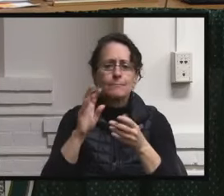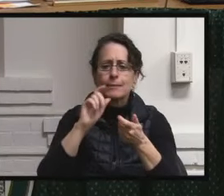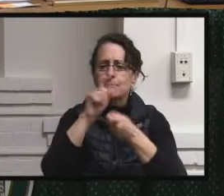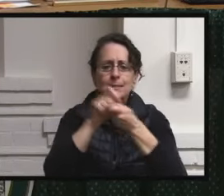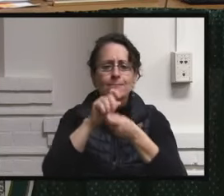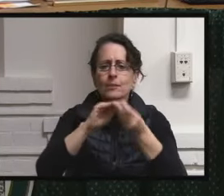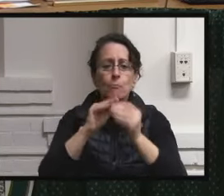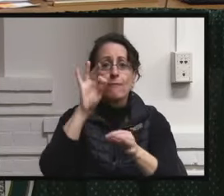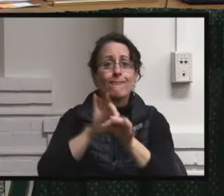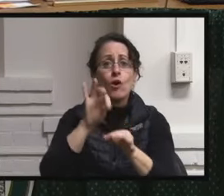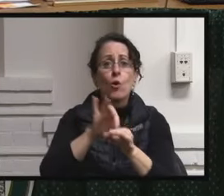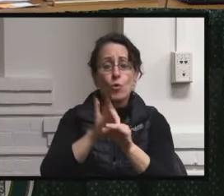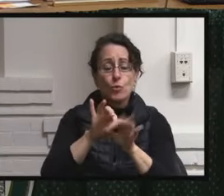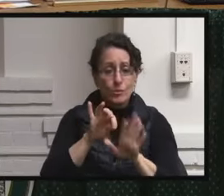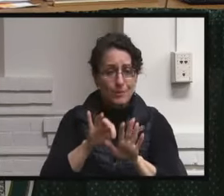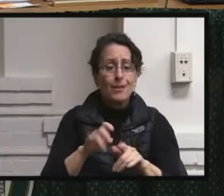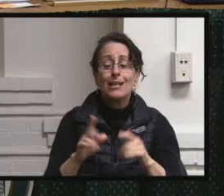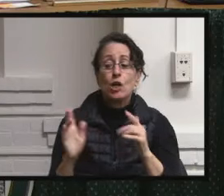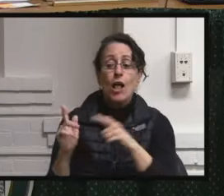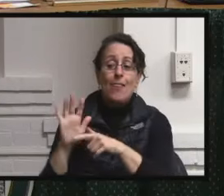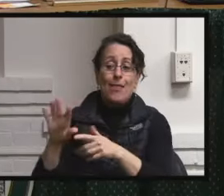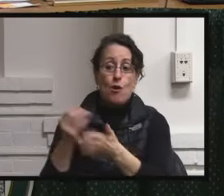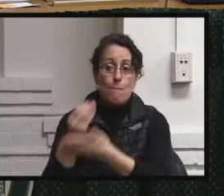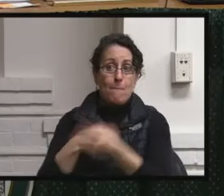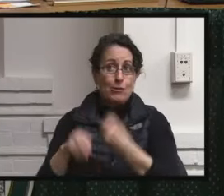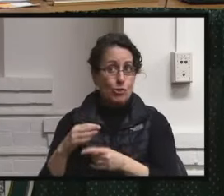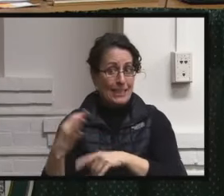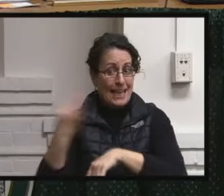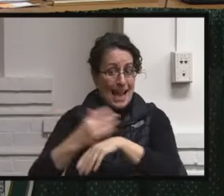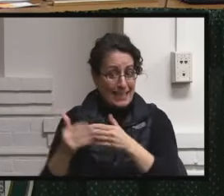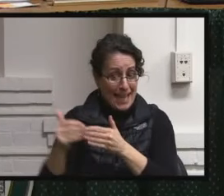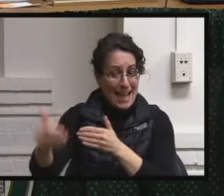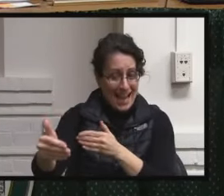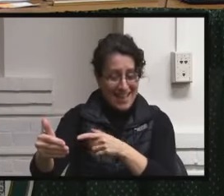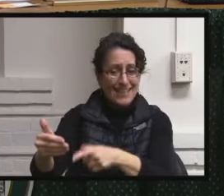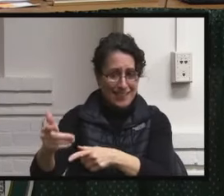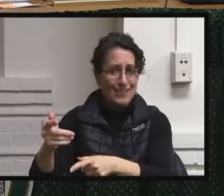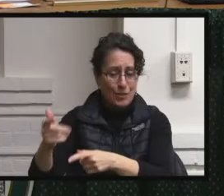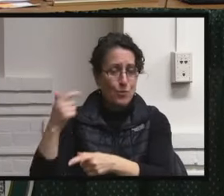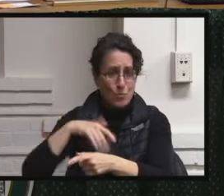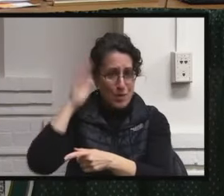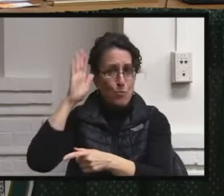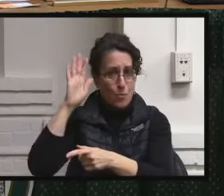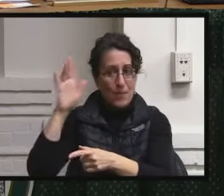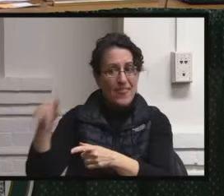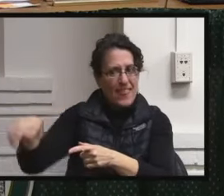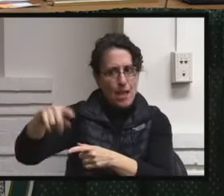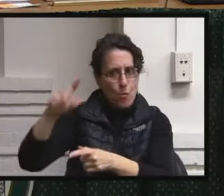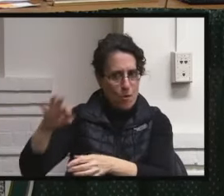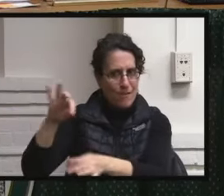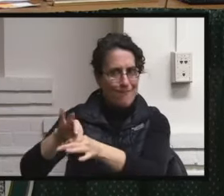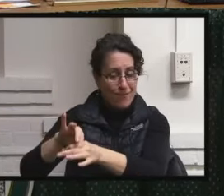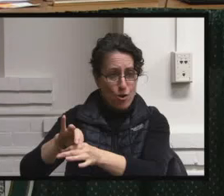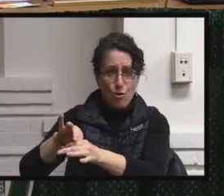for consideration, I understand, 9 days from now, 2 days after our next select board meeting.